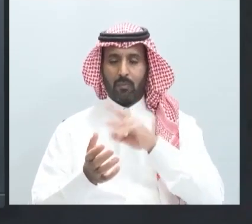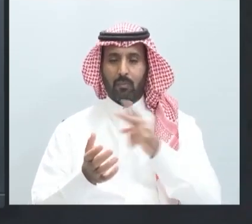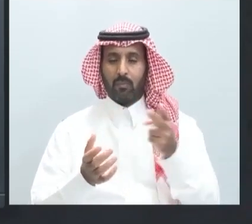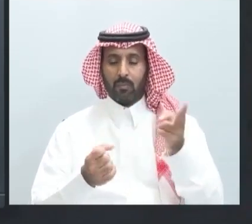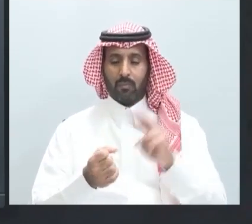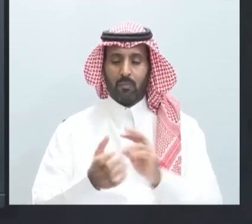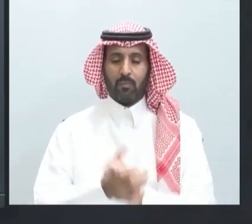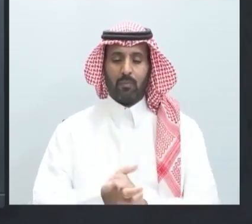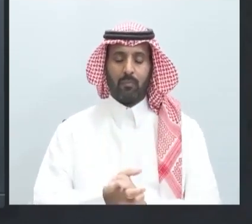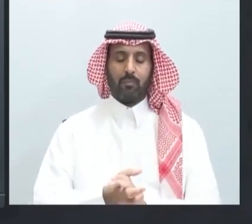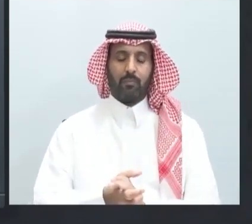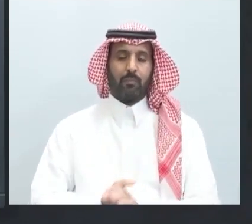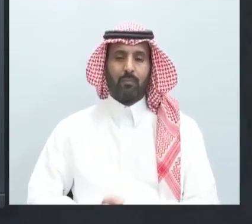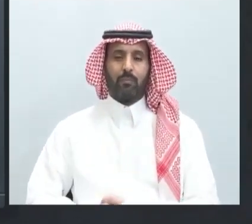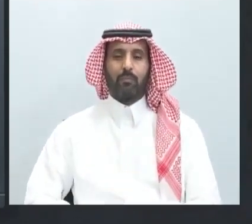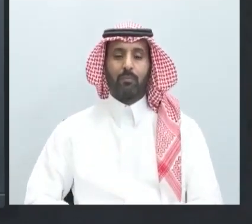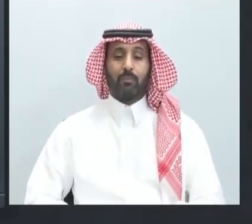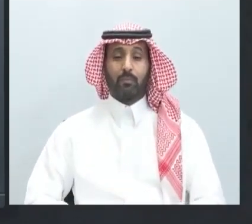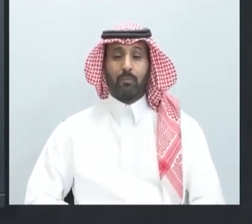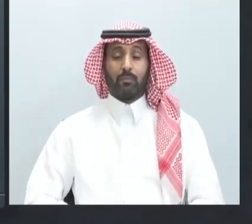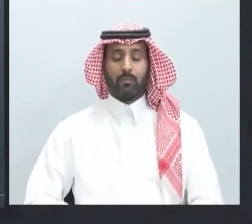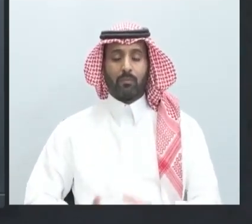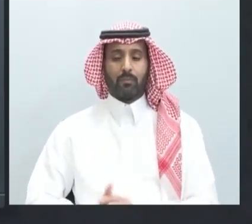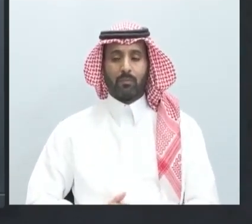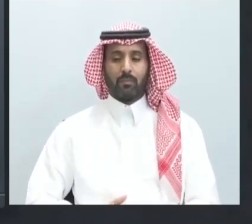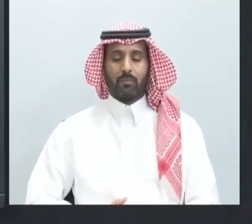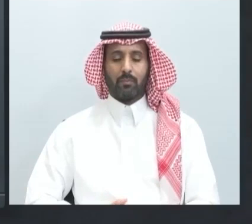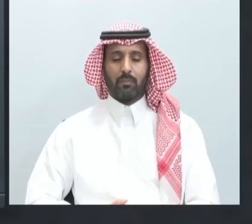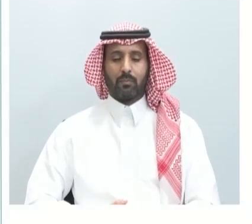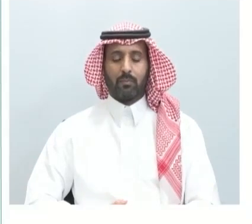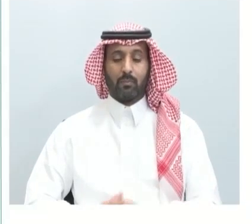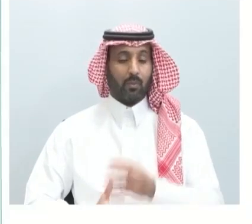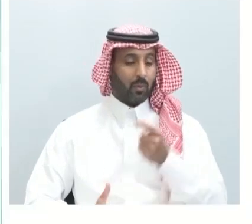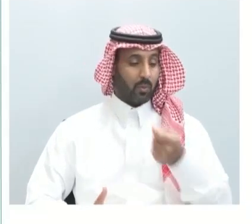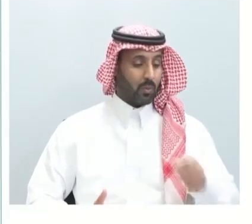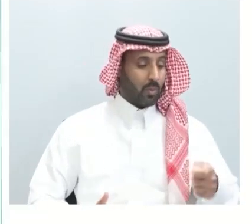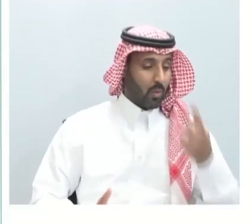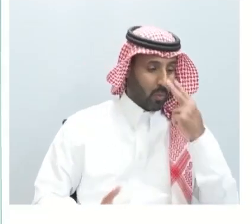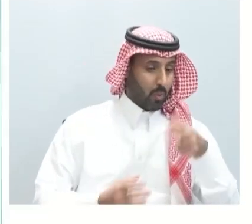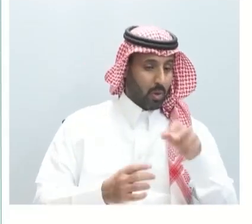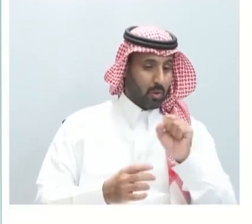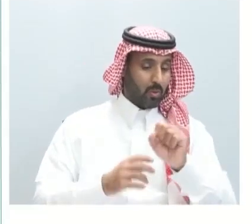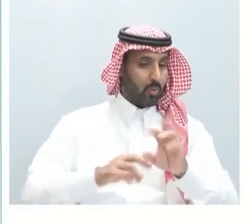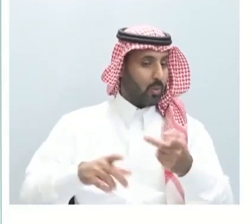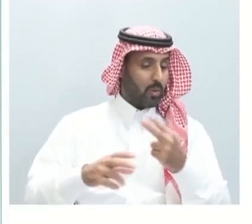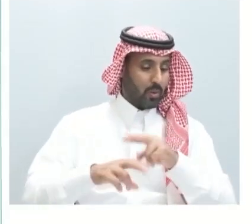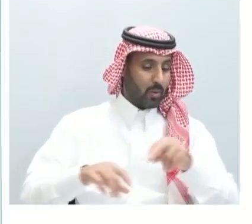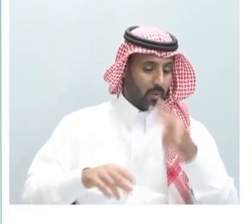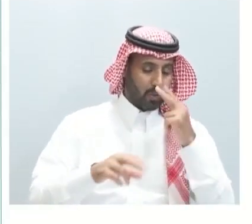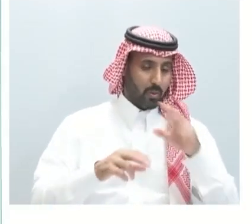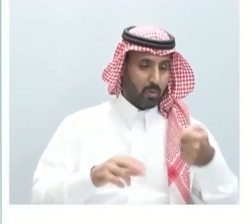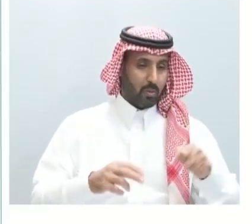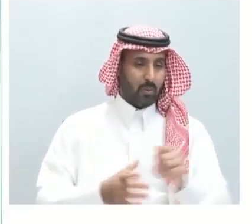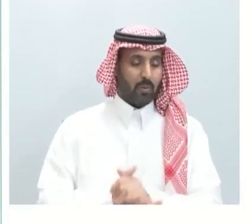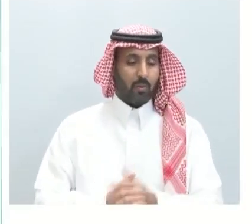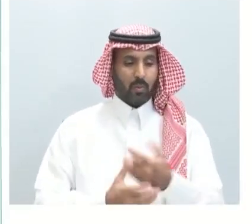once. So box B, you can use more than once. For example, losing your keys. This is, of course, the third sentence